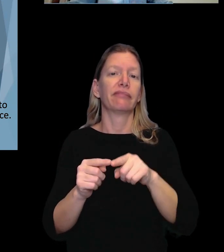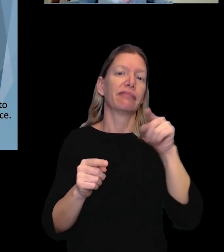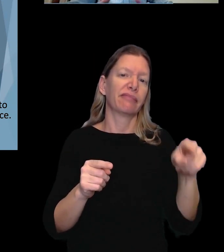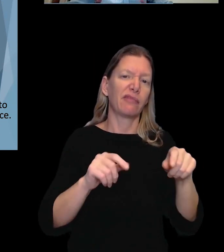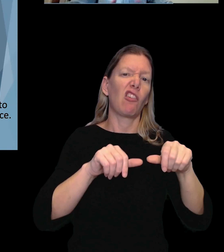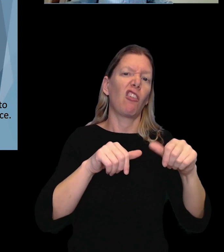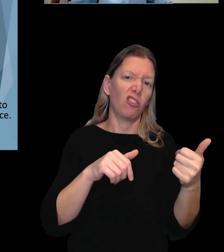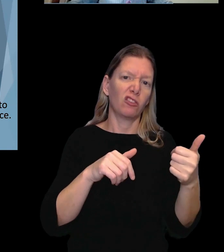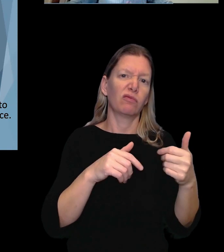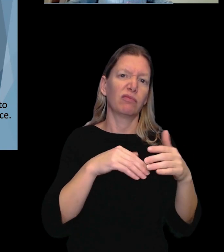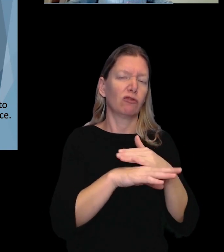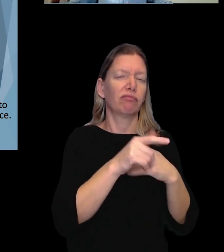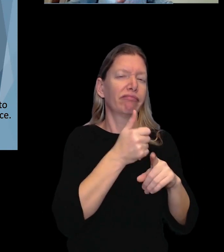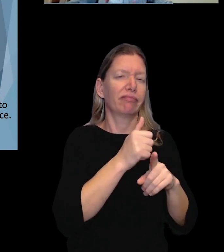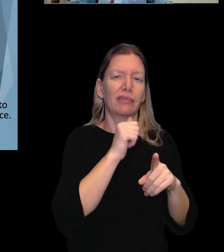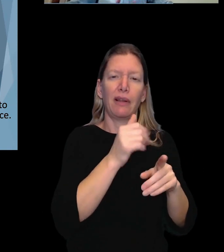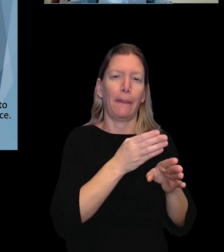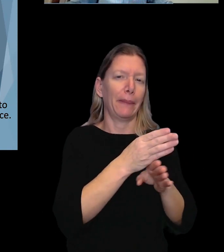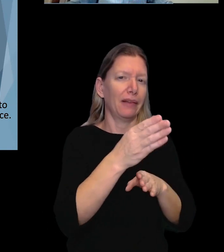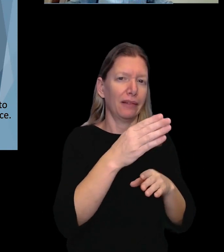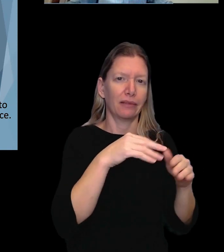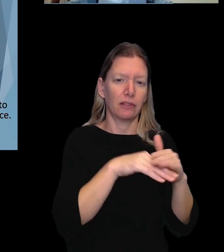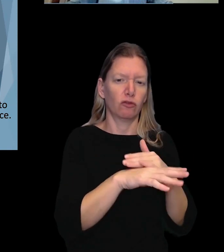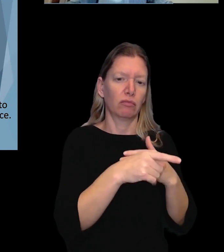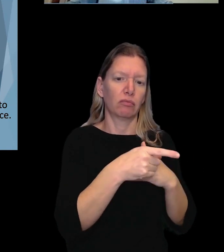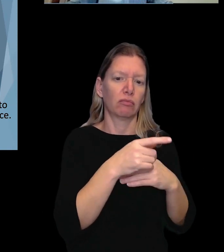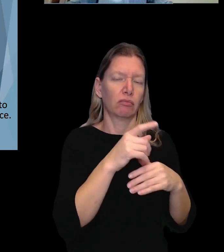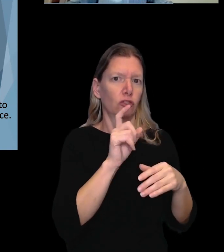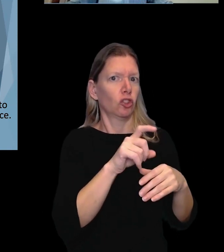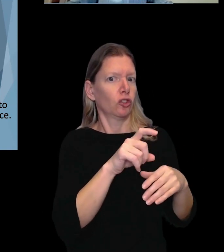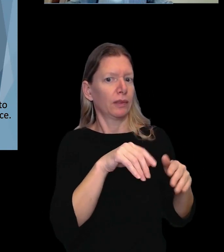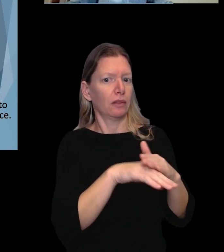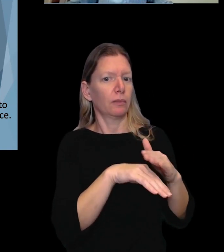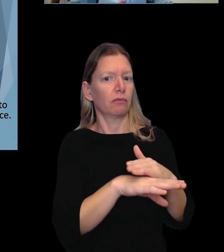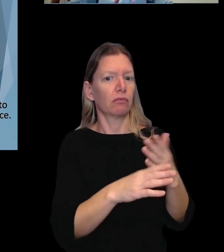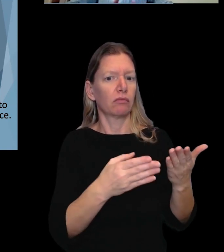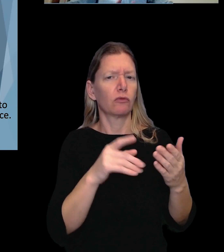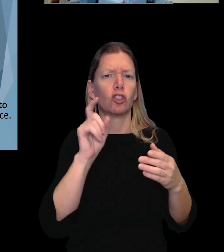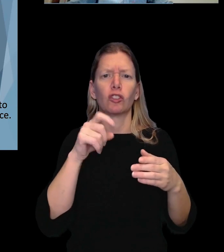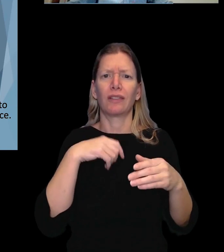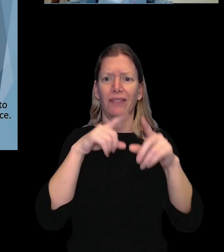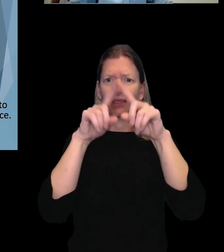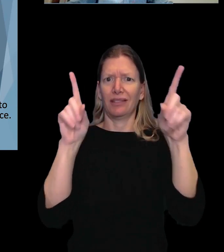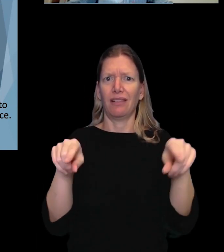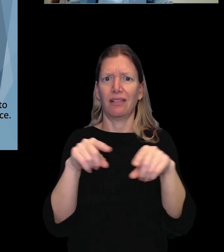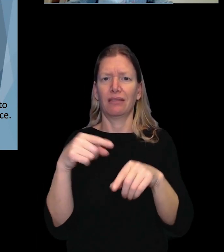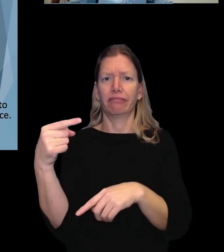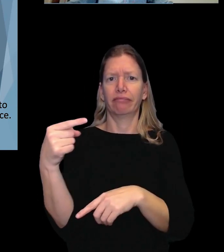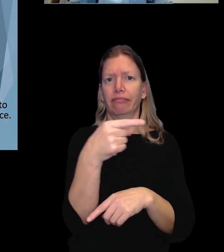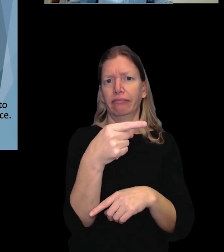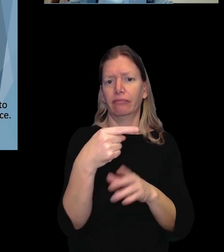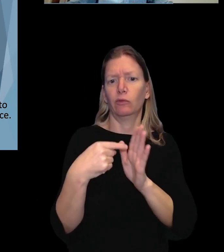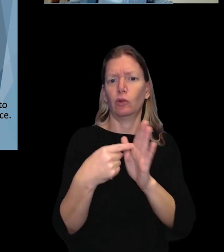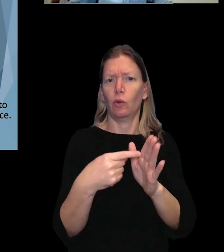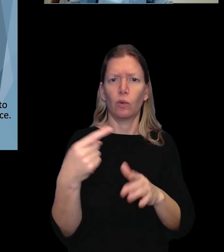accessible entrance which is not the main entrance, then there should be adequate signage to